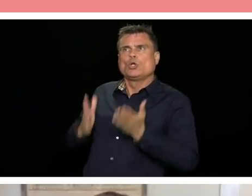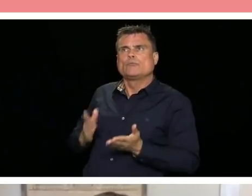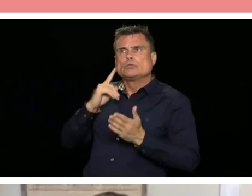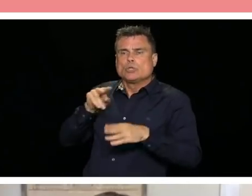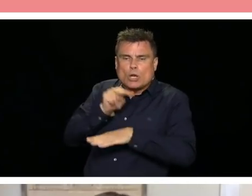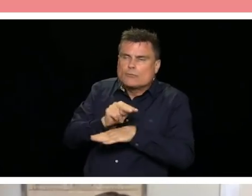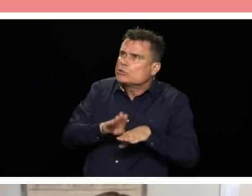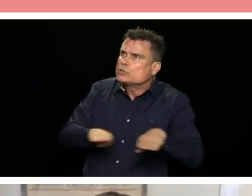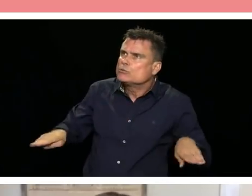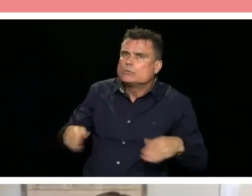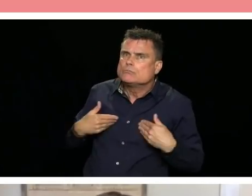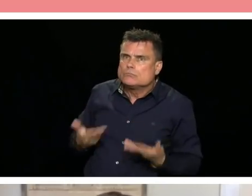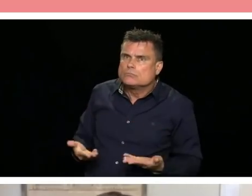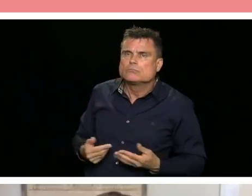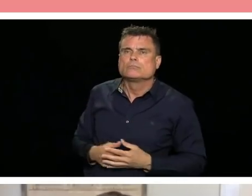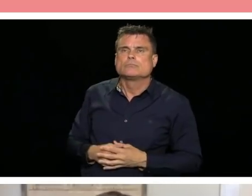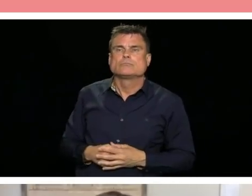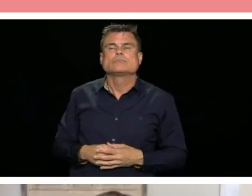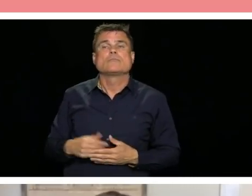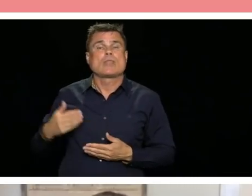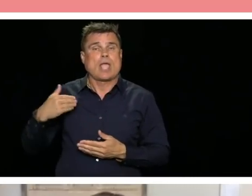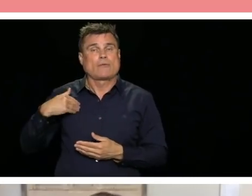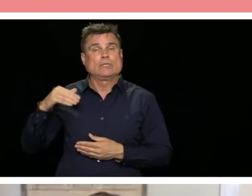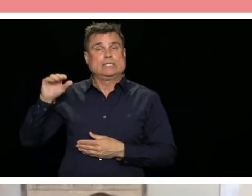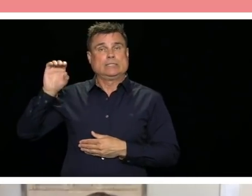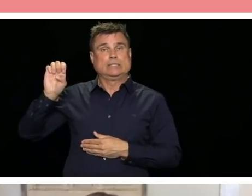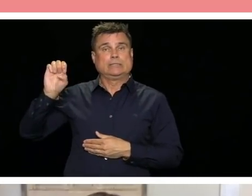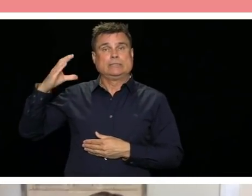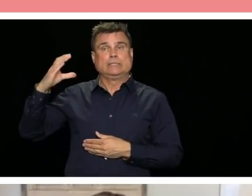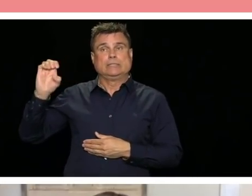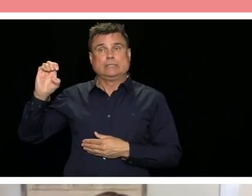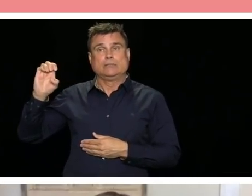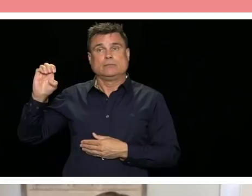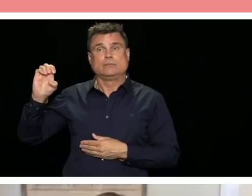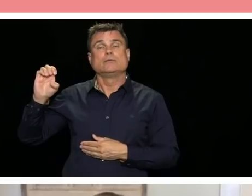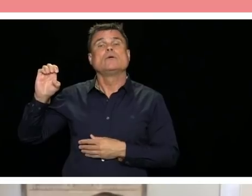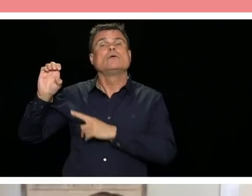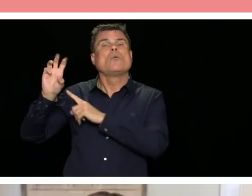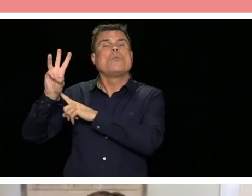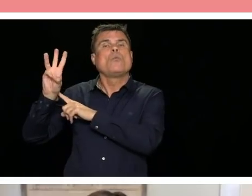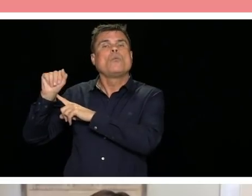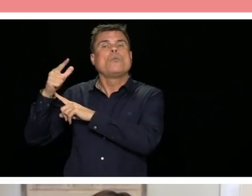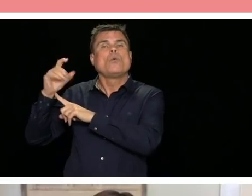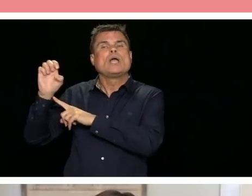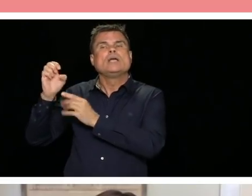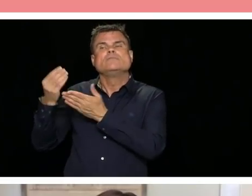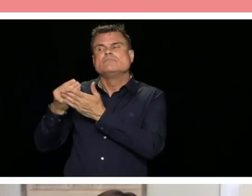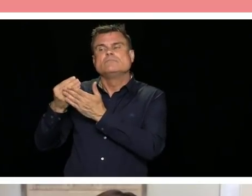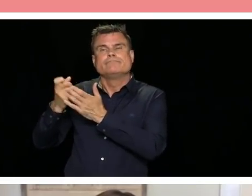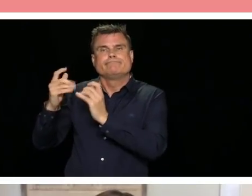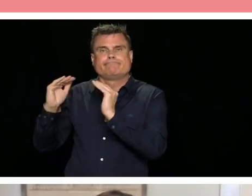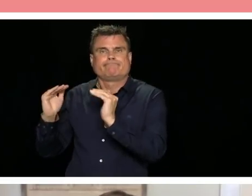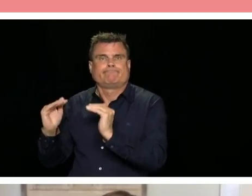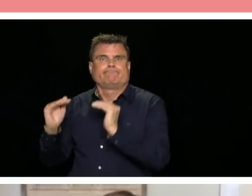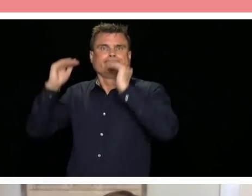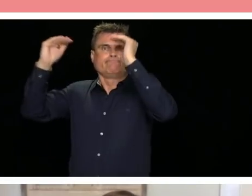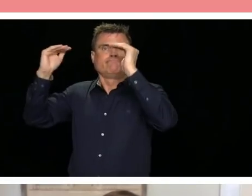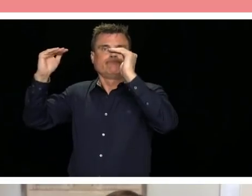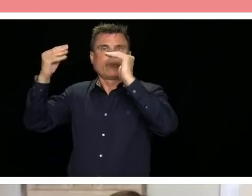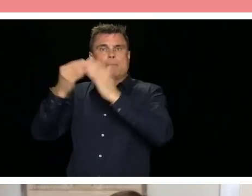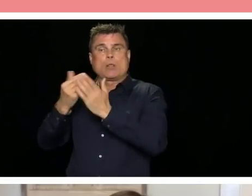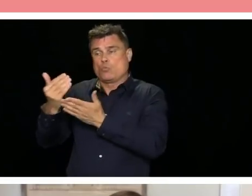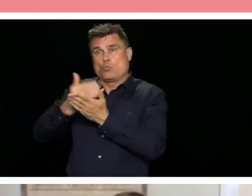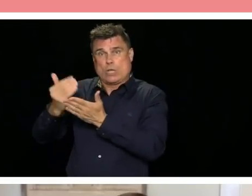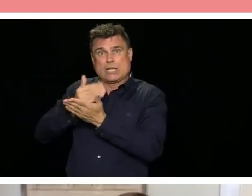are getting $2 an hour wage enhancement. And we'll continue to look at measures of how do we support early childhood educators, including working with